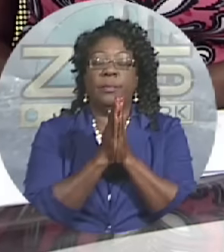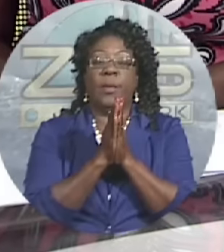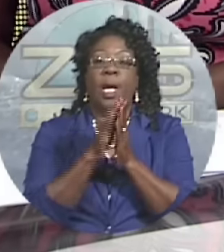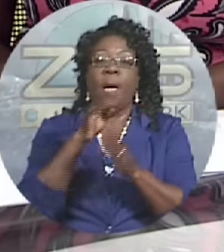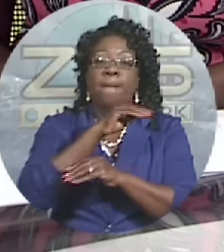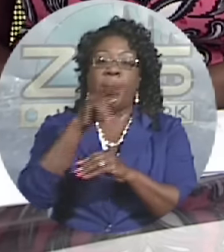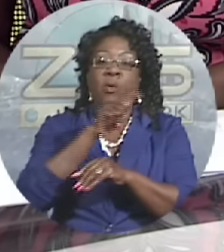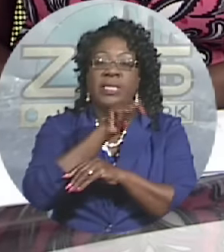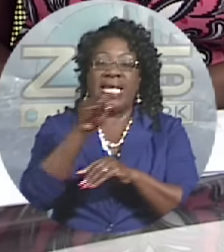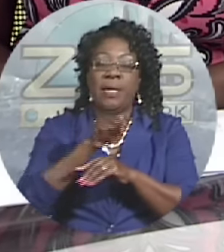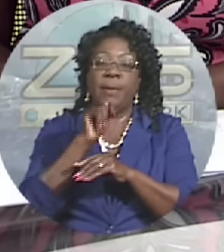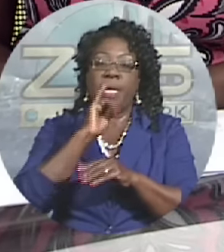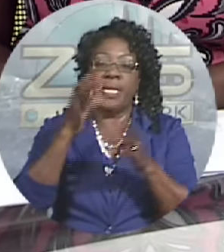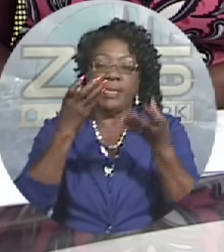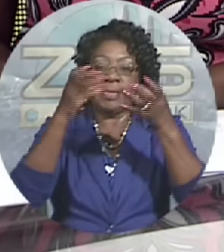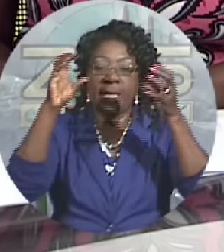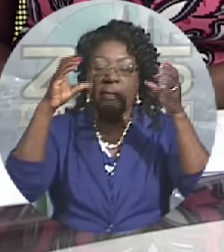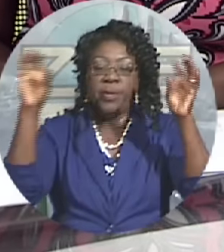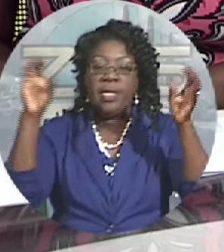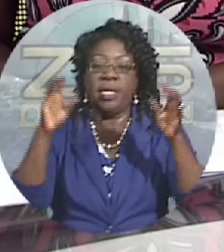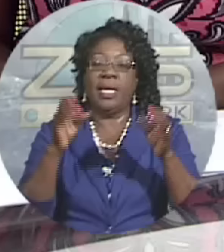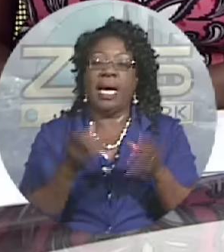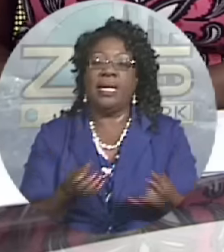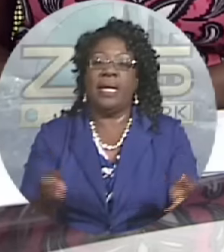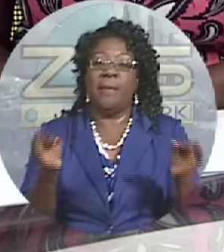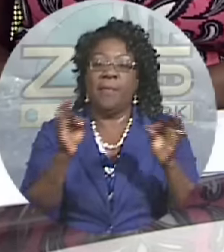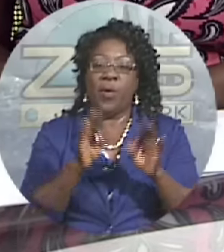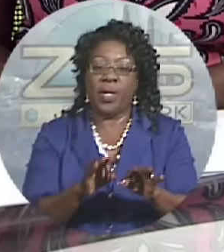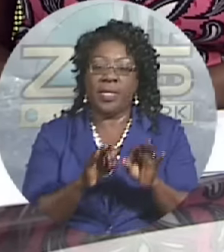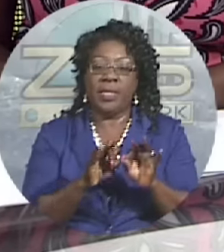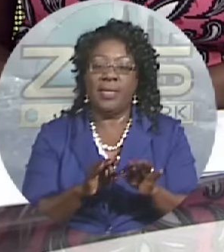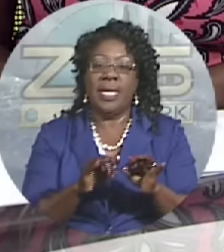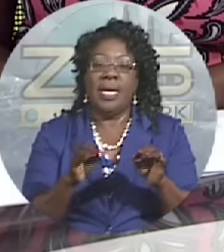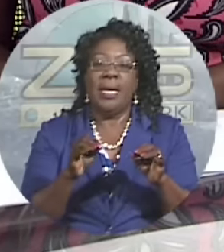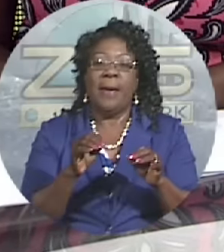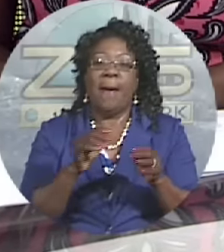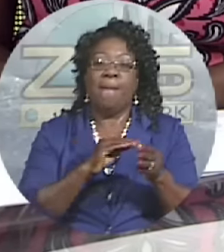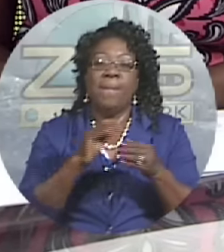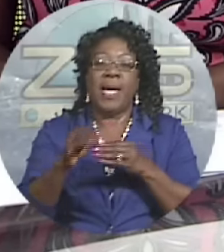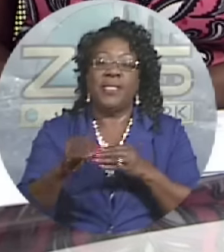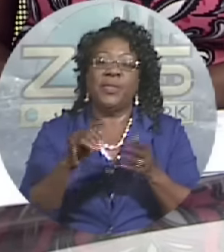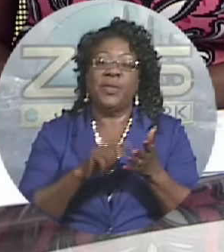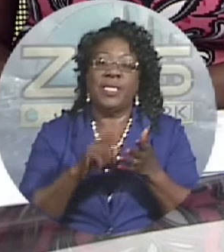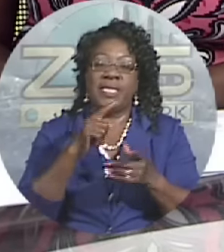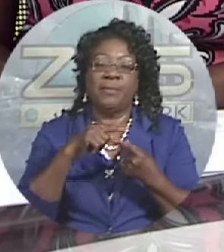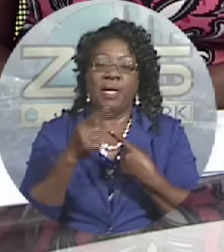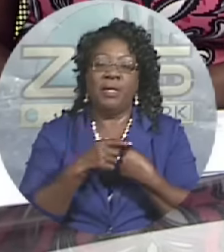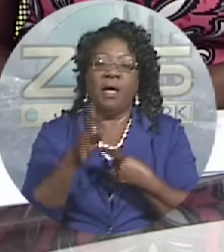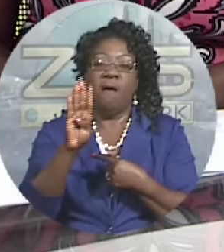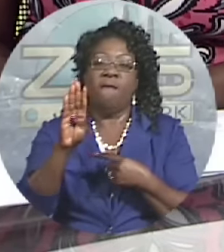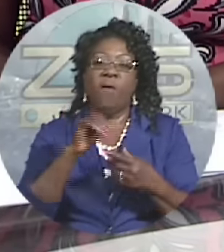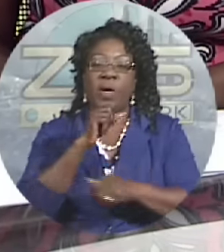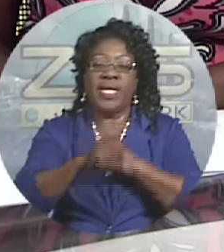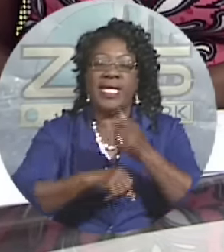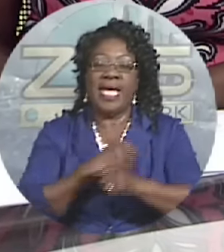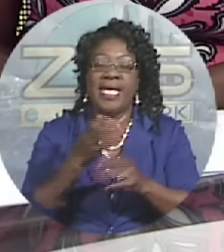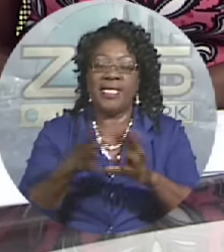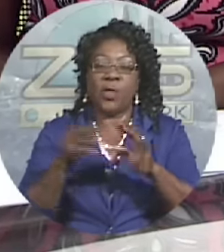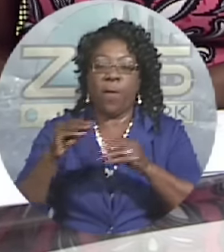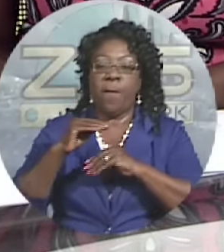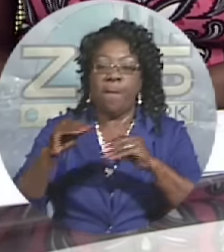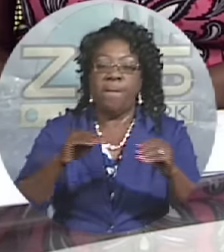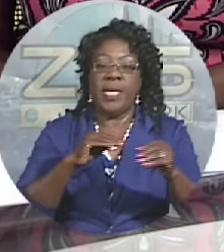Mount Tabor is celebrating a significant milestone this weekend, 30 years of ministry. During the special service